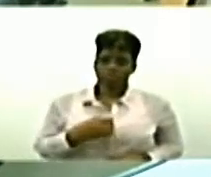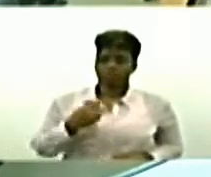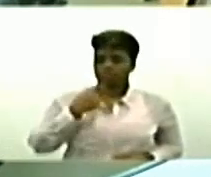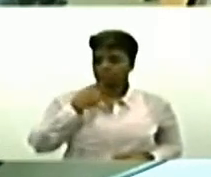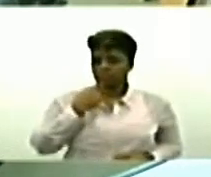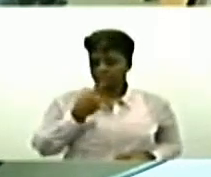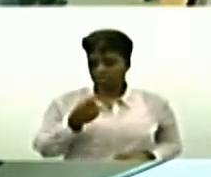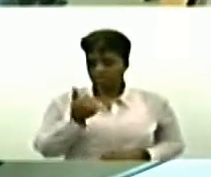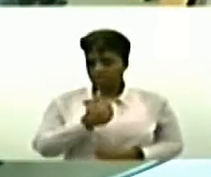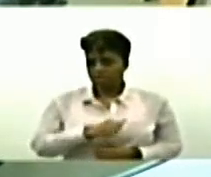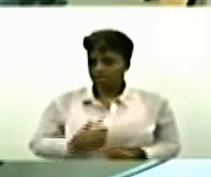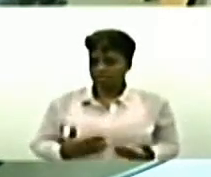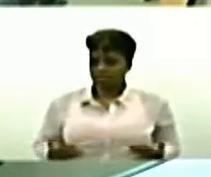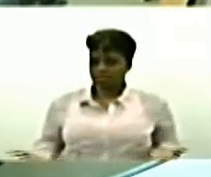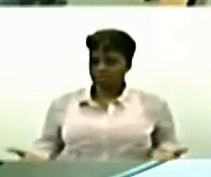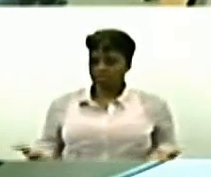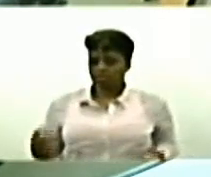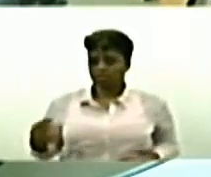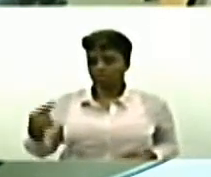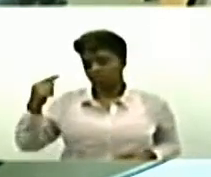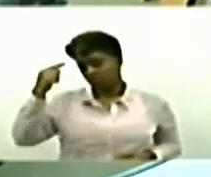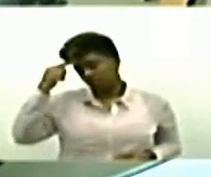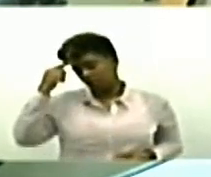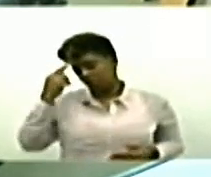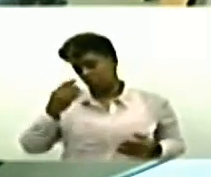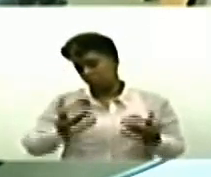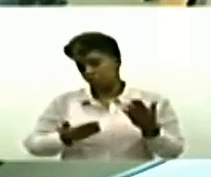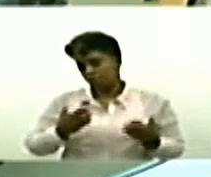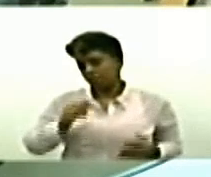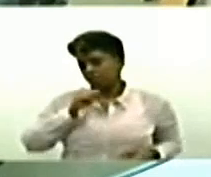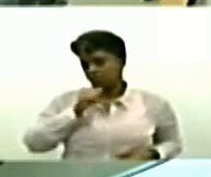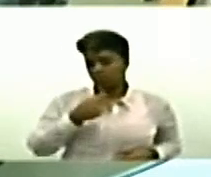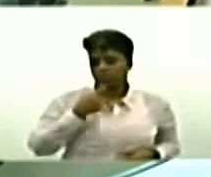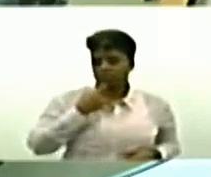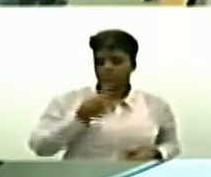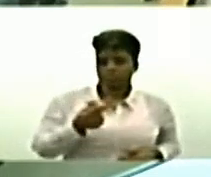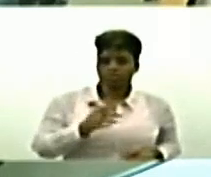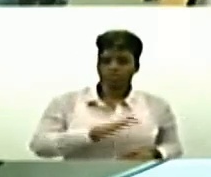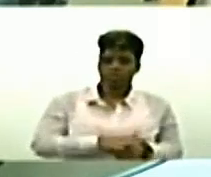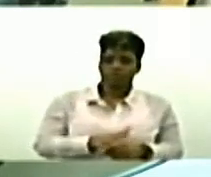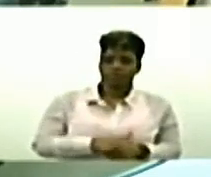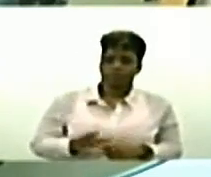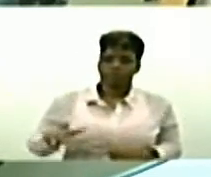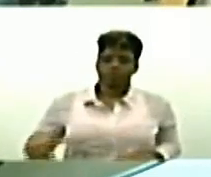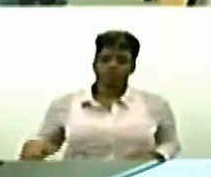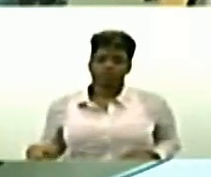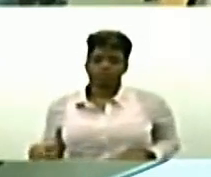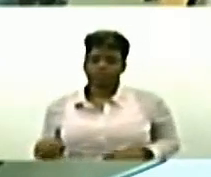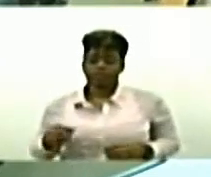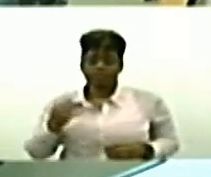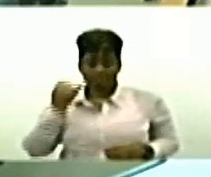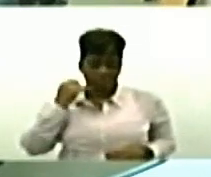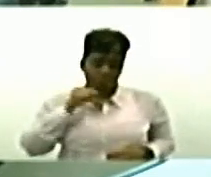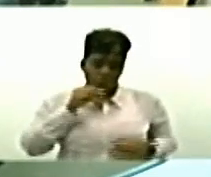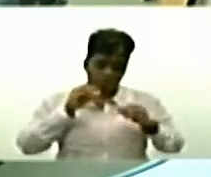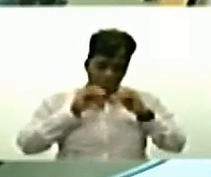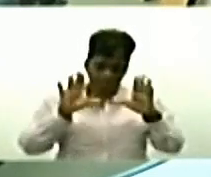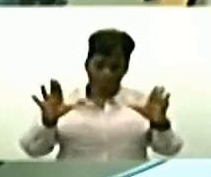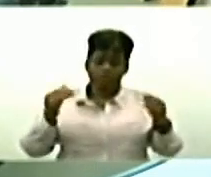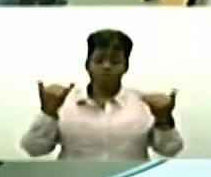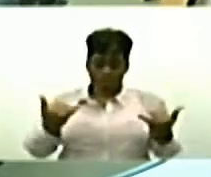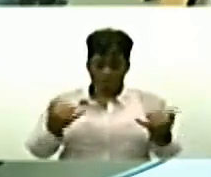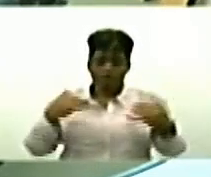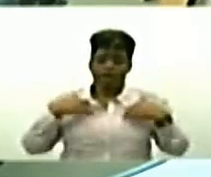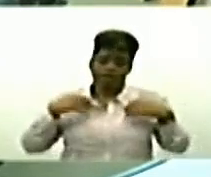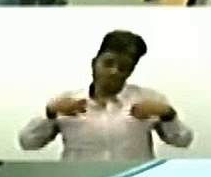you thought you had not expounded on sufficiently in terms of clarity, you have an opportunity to